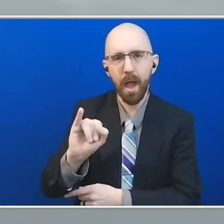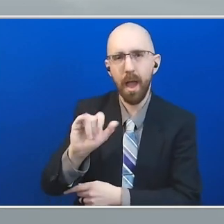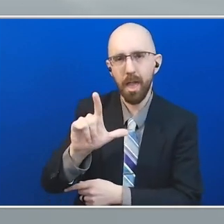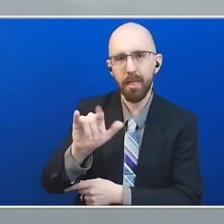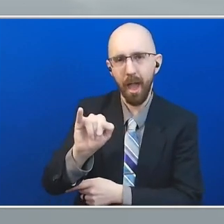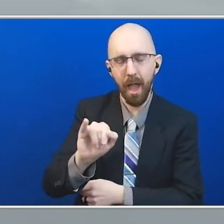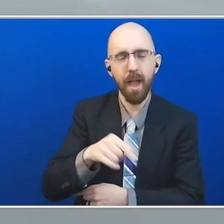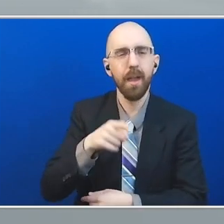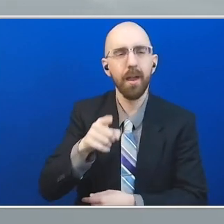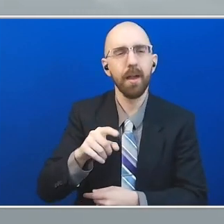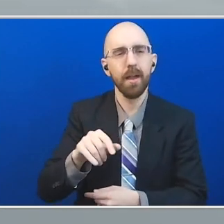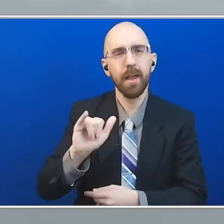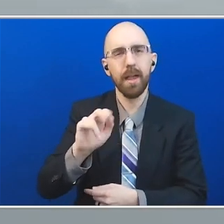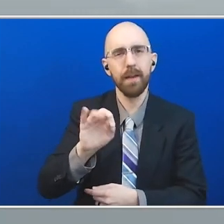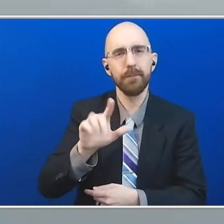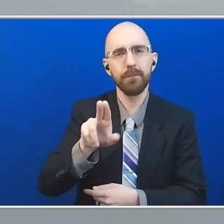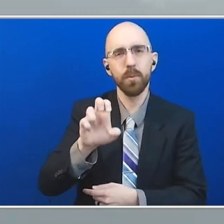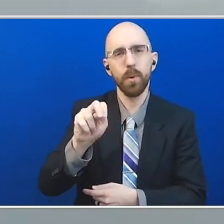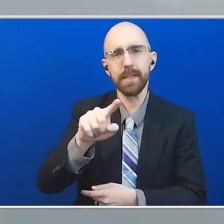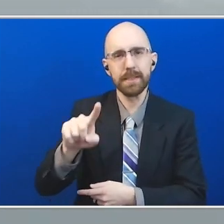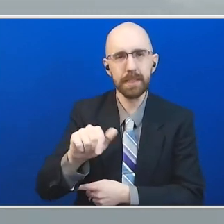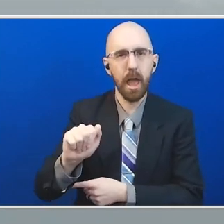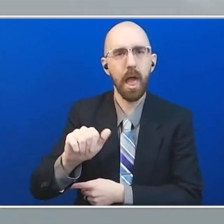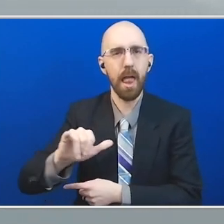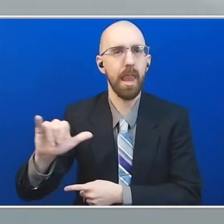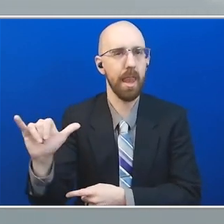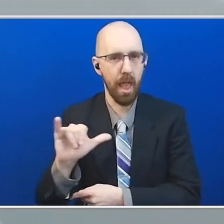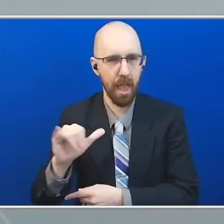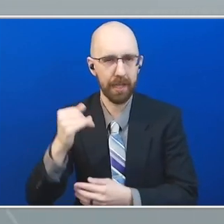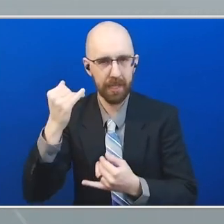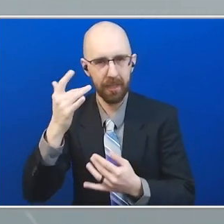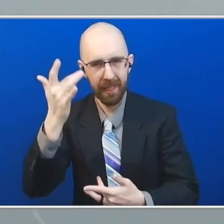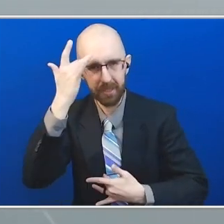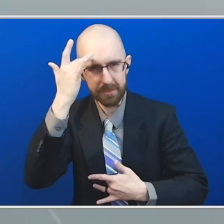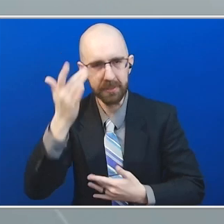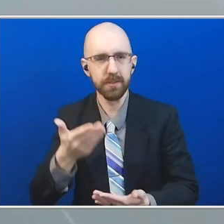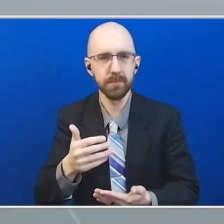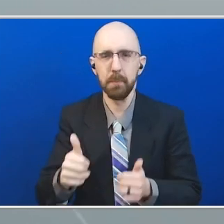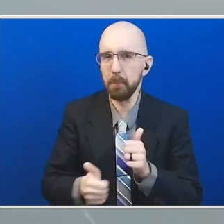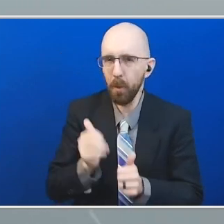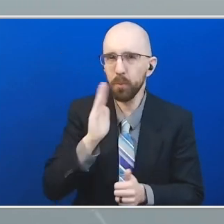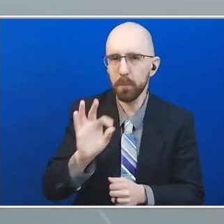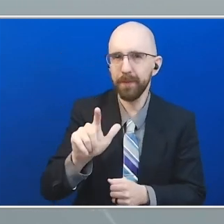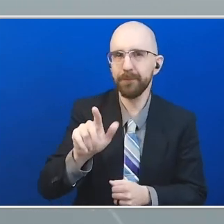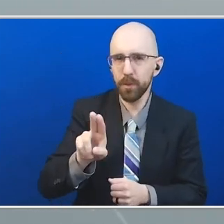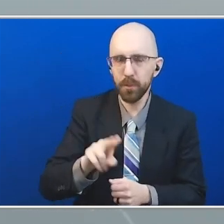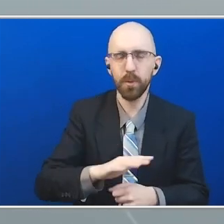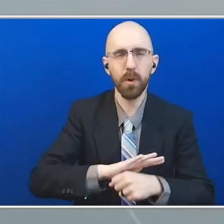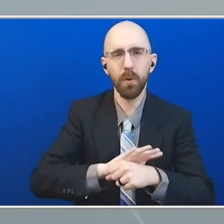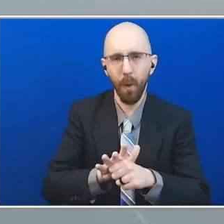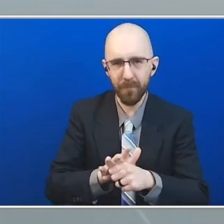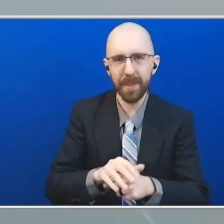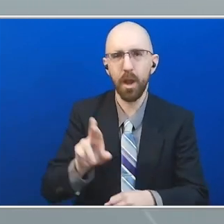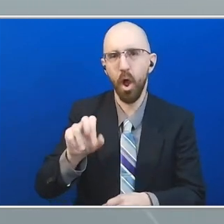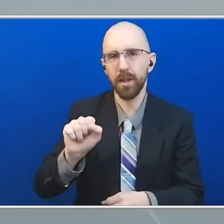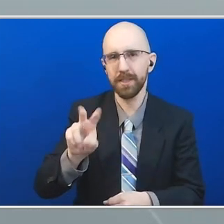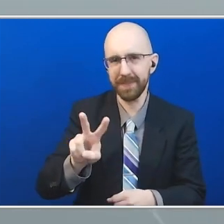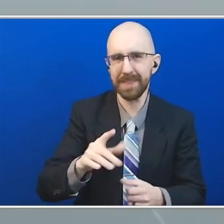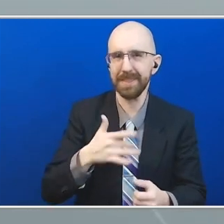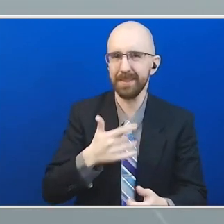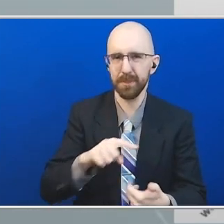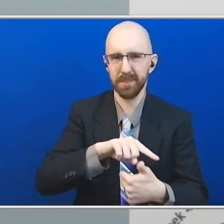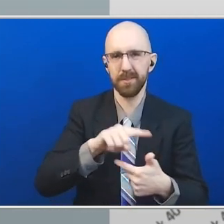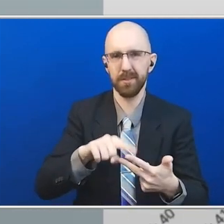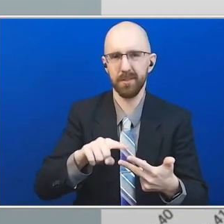influenza-like illness. The vast majority of those, again, are going to be influenza, COVID, and RSV. So we are seeing some